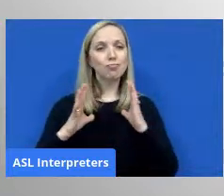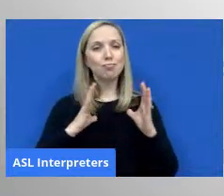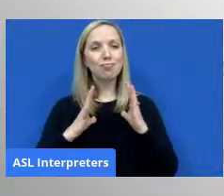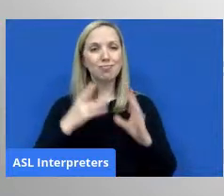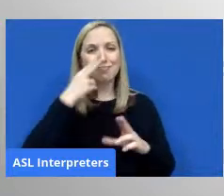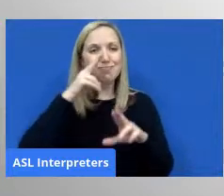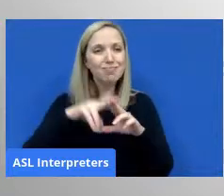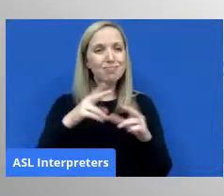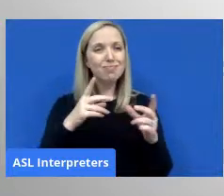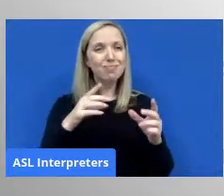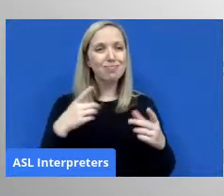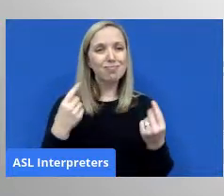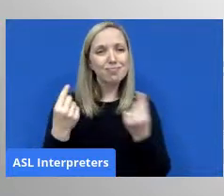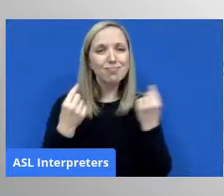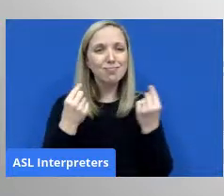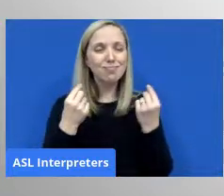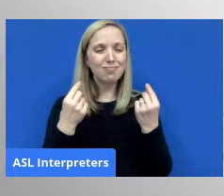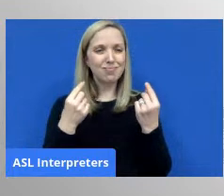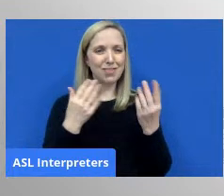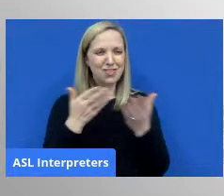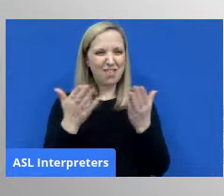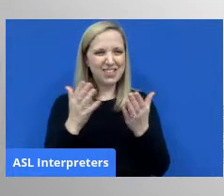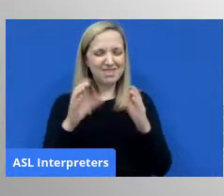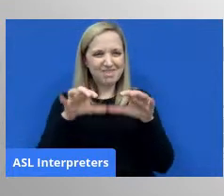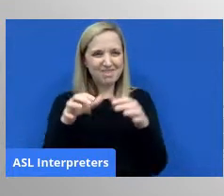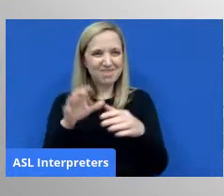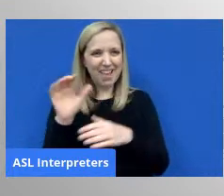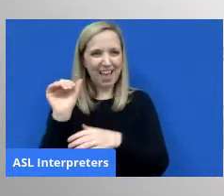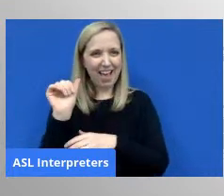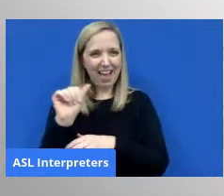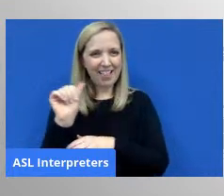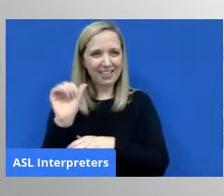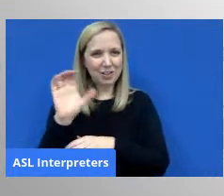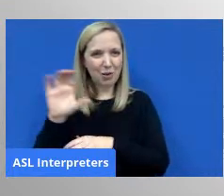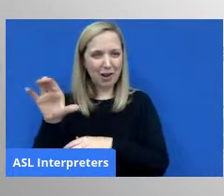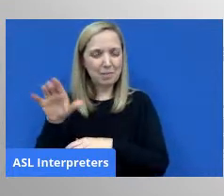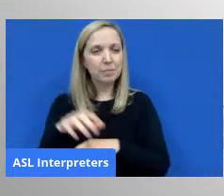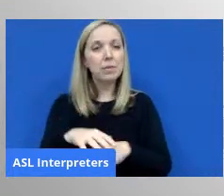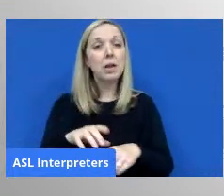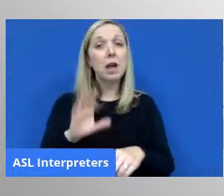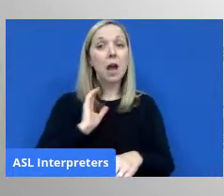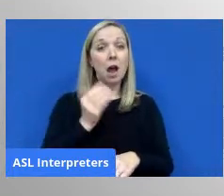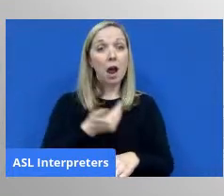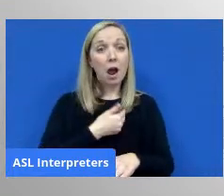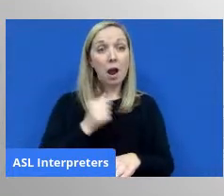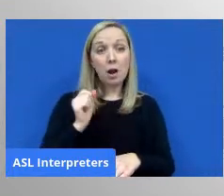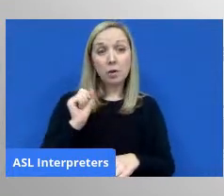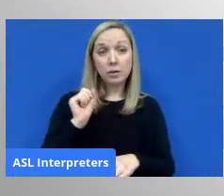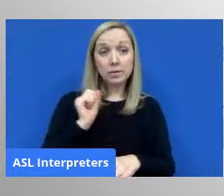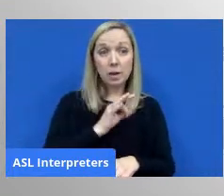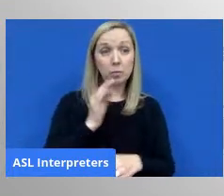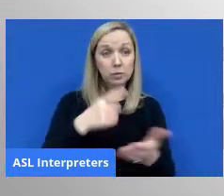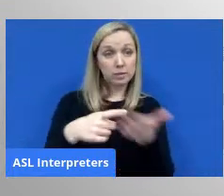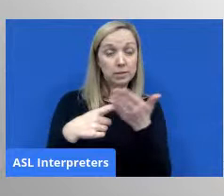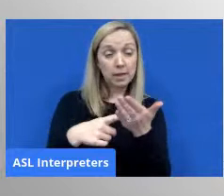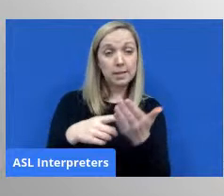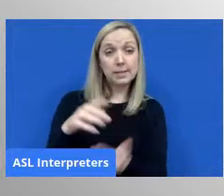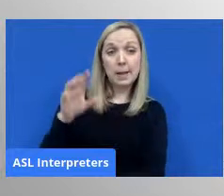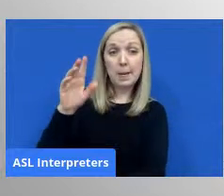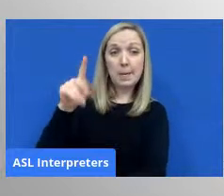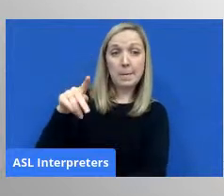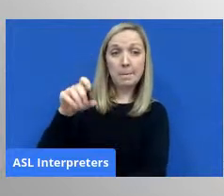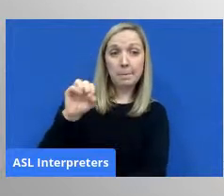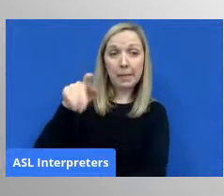Pope from our own staff talking about PSP and ASP,